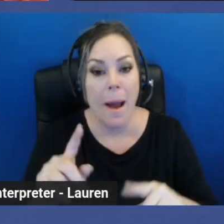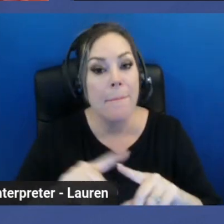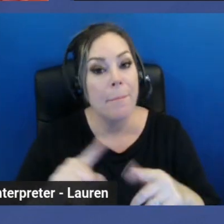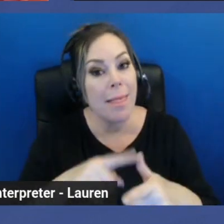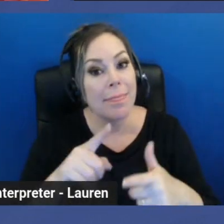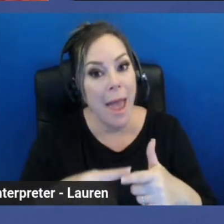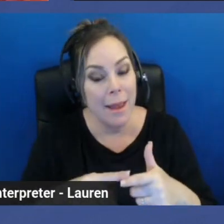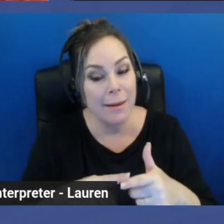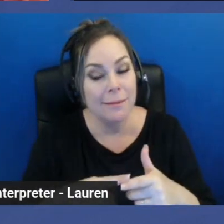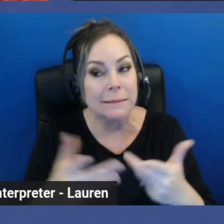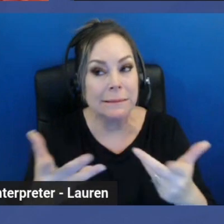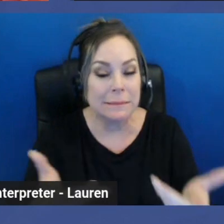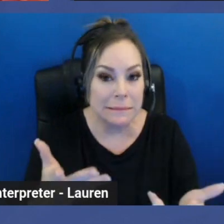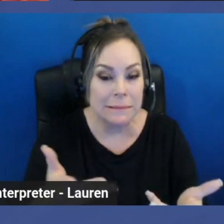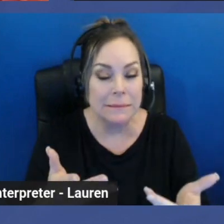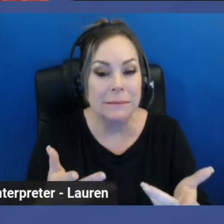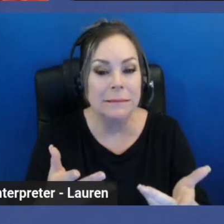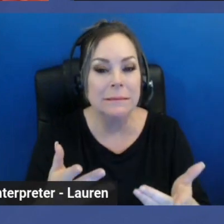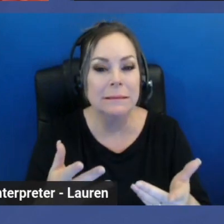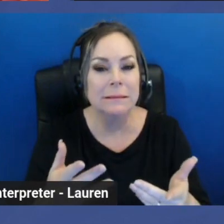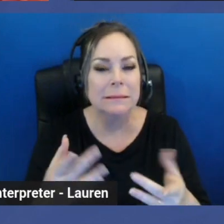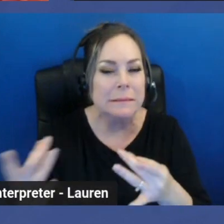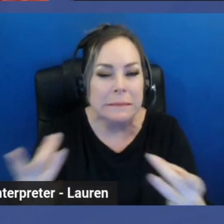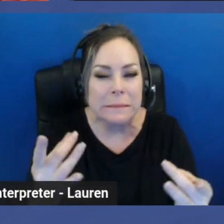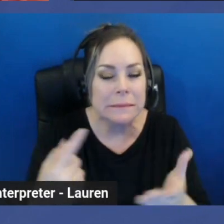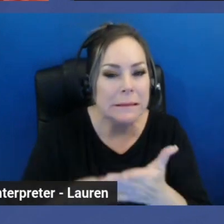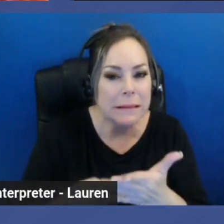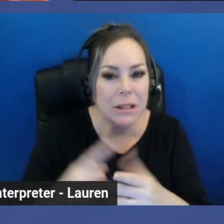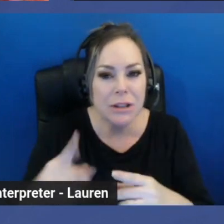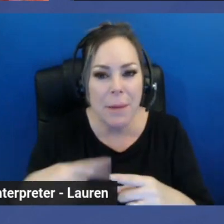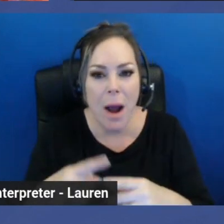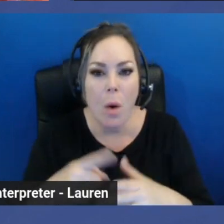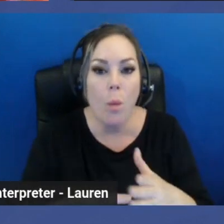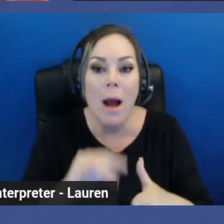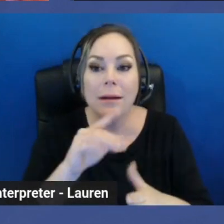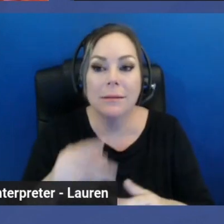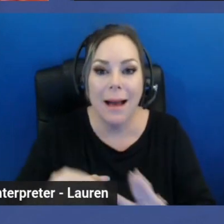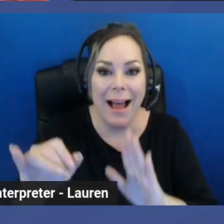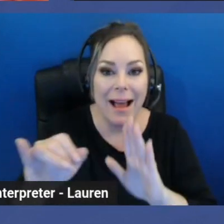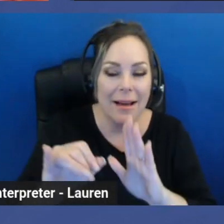we get into the discussion about what is actually harmful to a child.